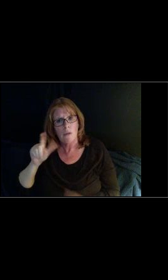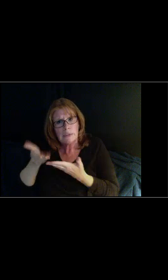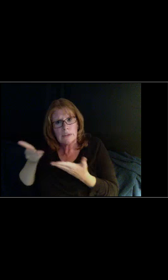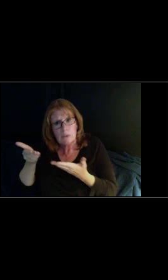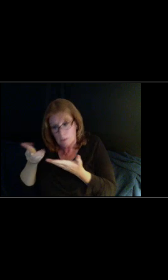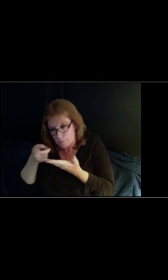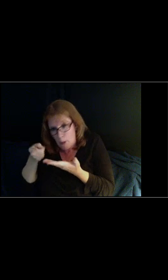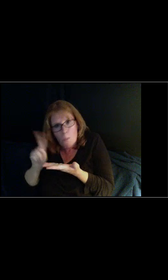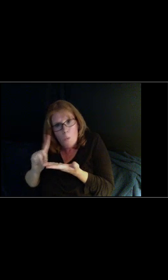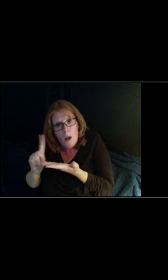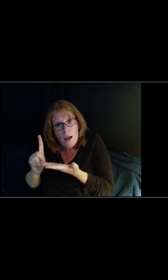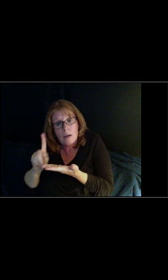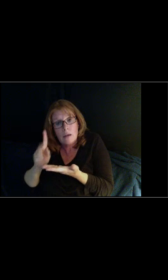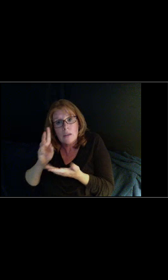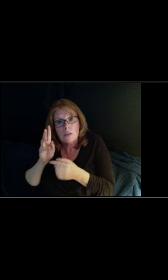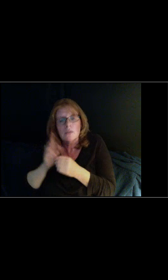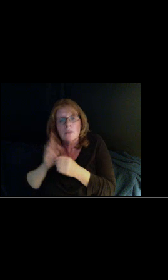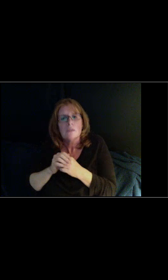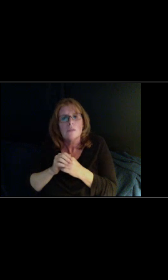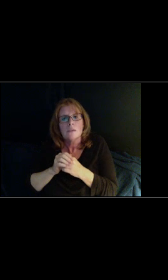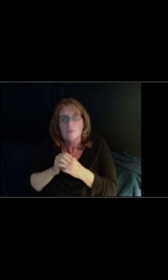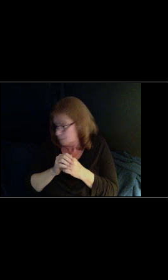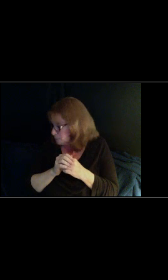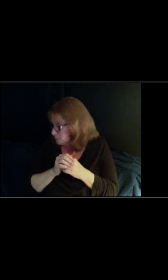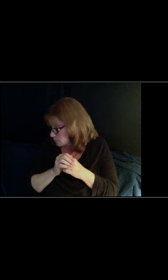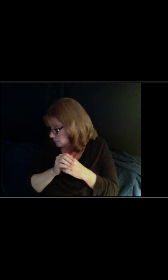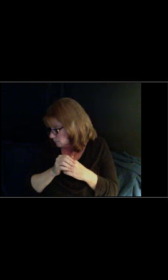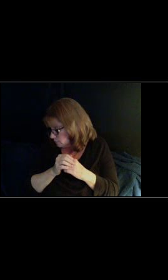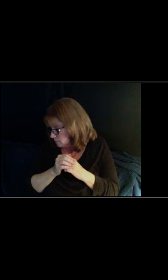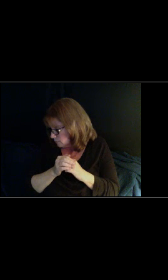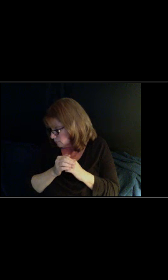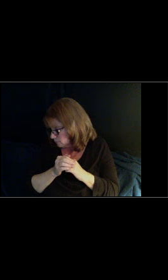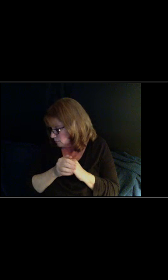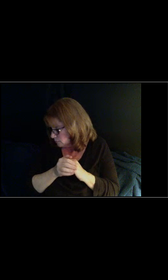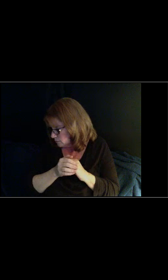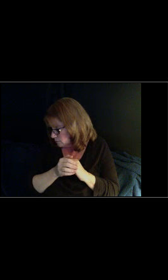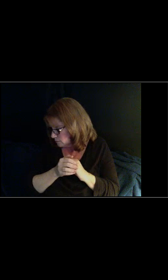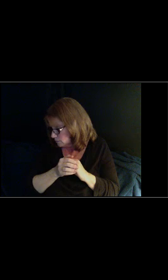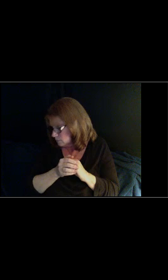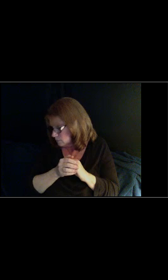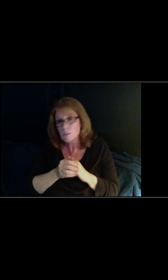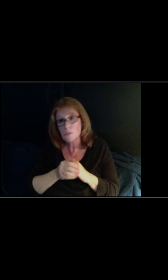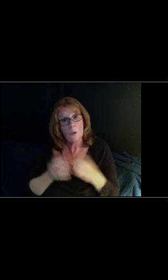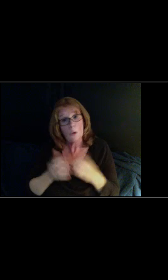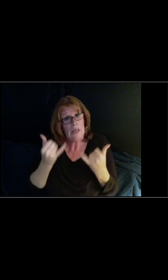It's which language you're starting from, which source you're starting from.